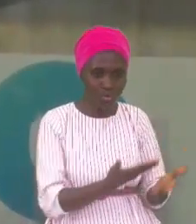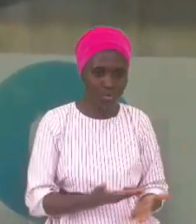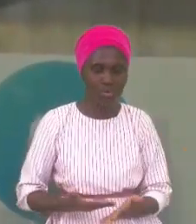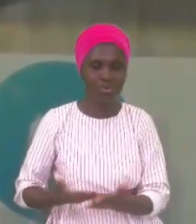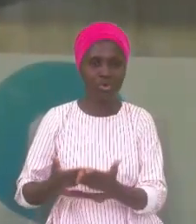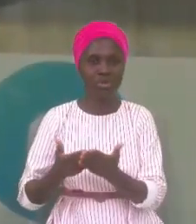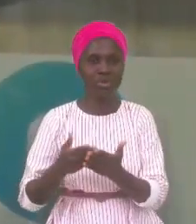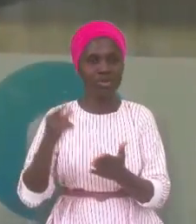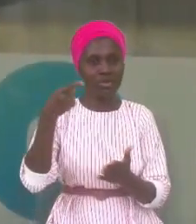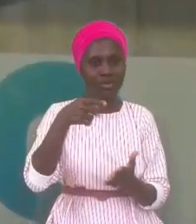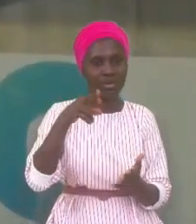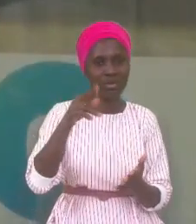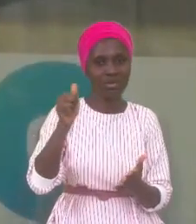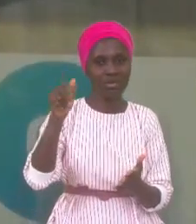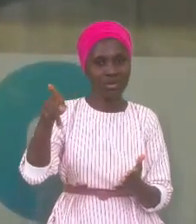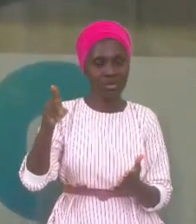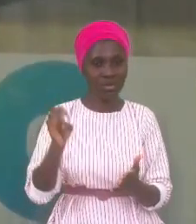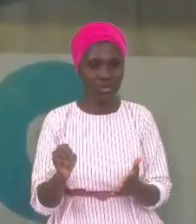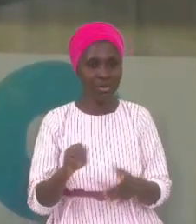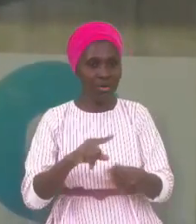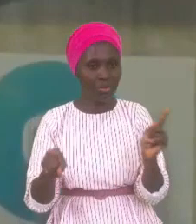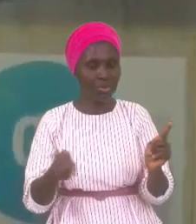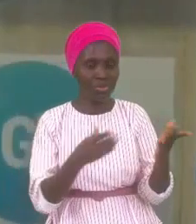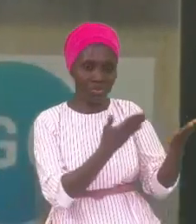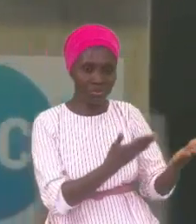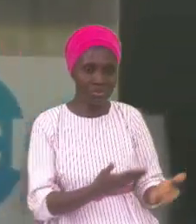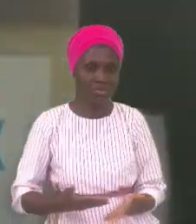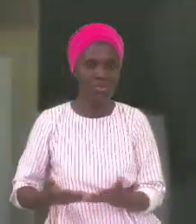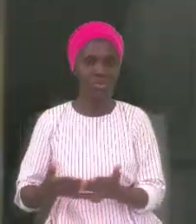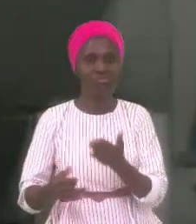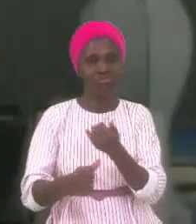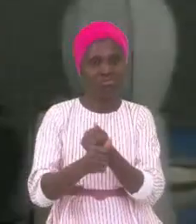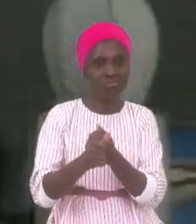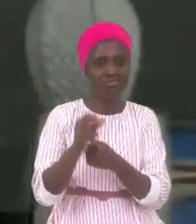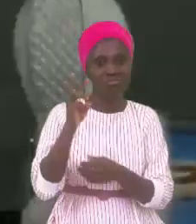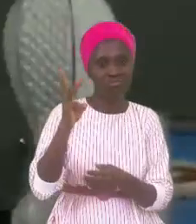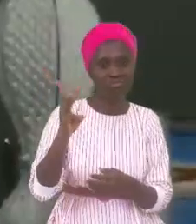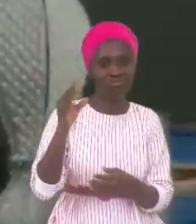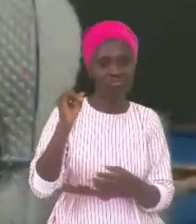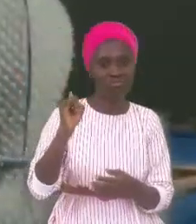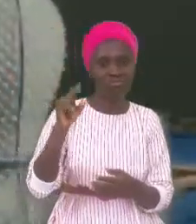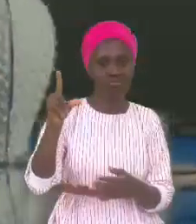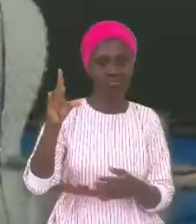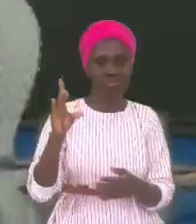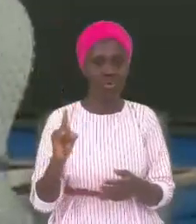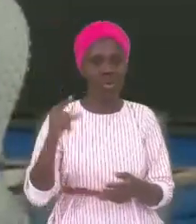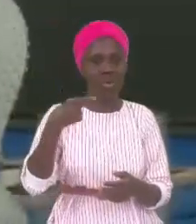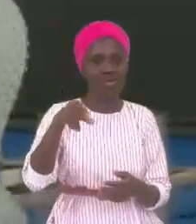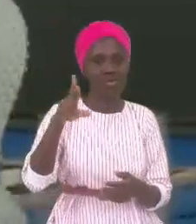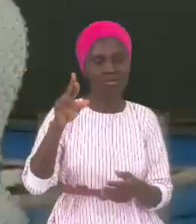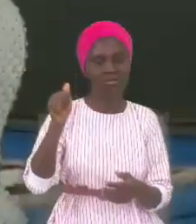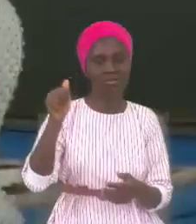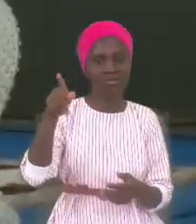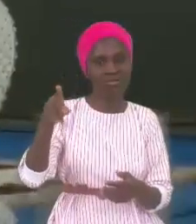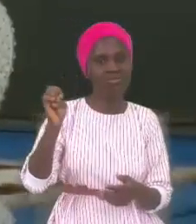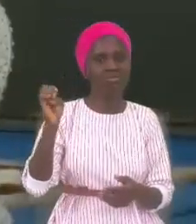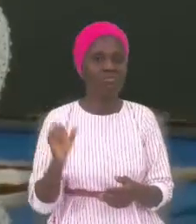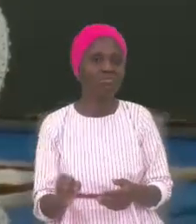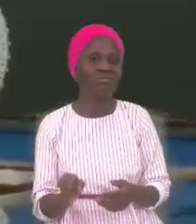brought it forth wild grapes. Let's turn to the New Testament and look at John chapter 15. I'm